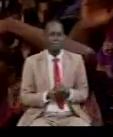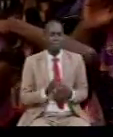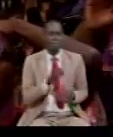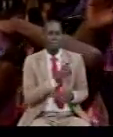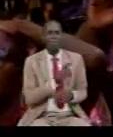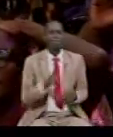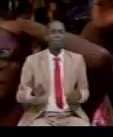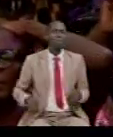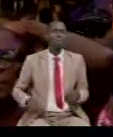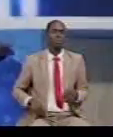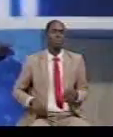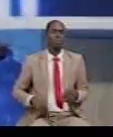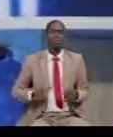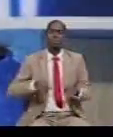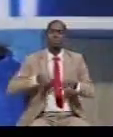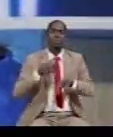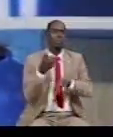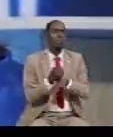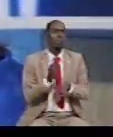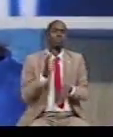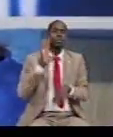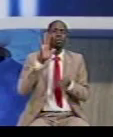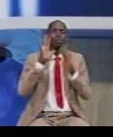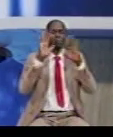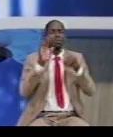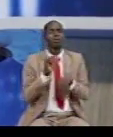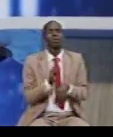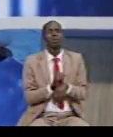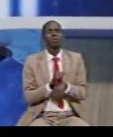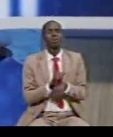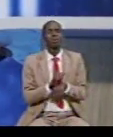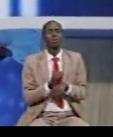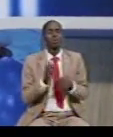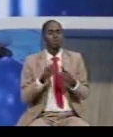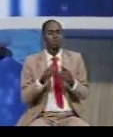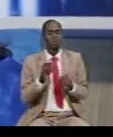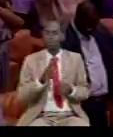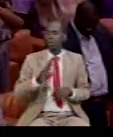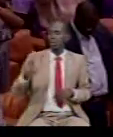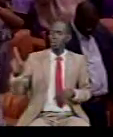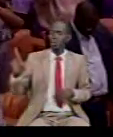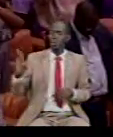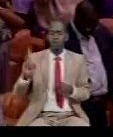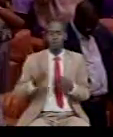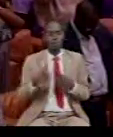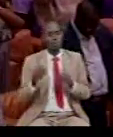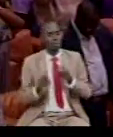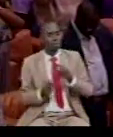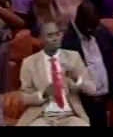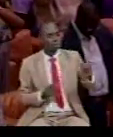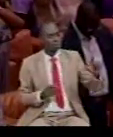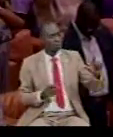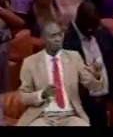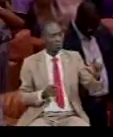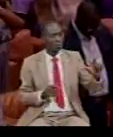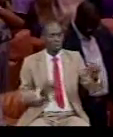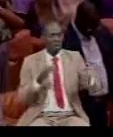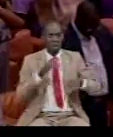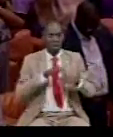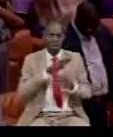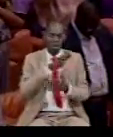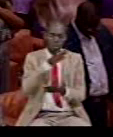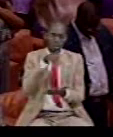Lord, confirm the miracle. To the right, to the left, at the